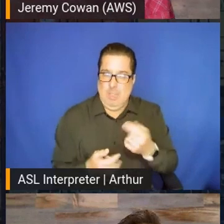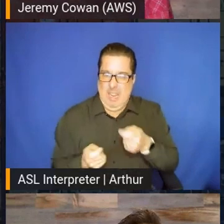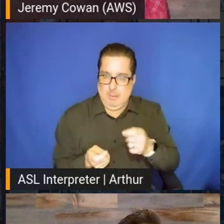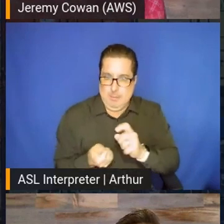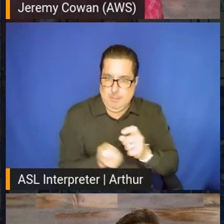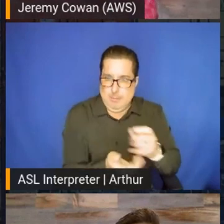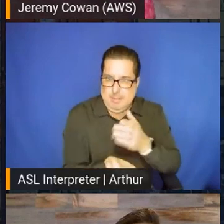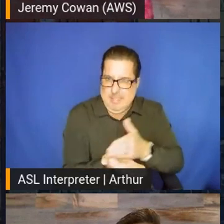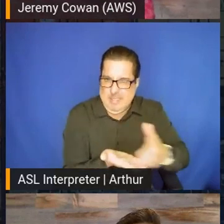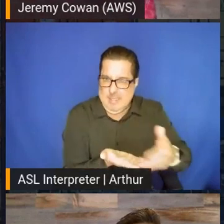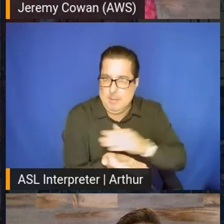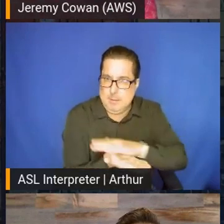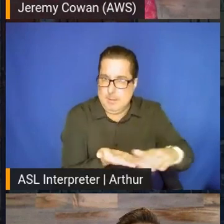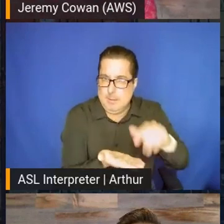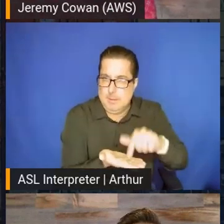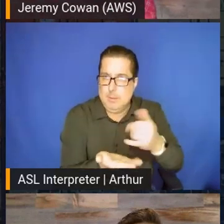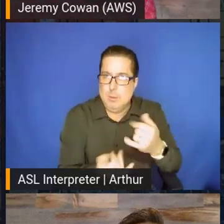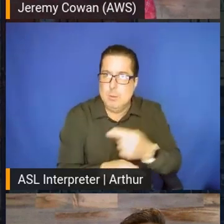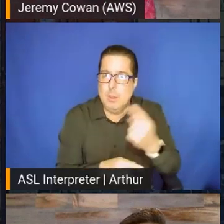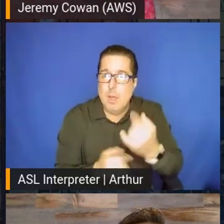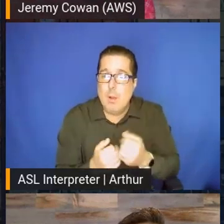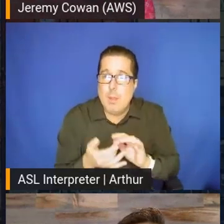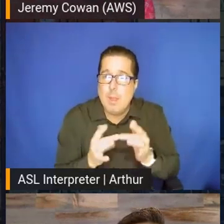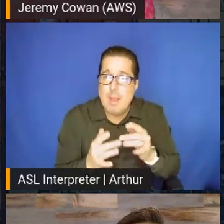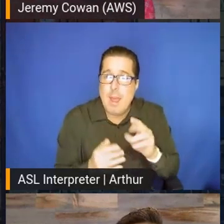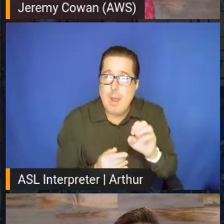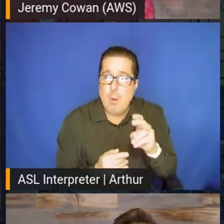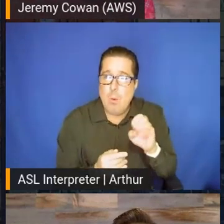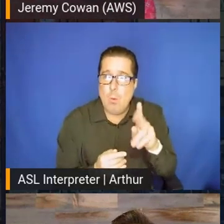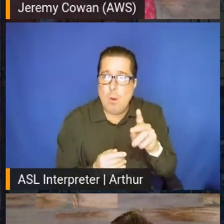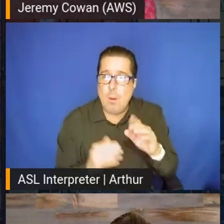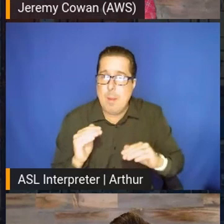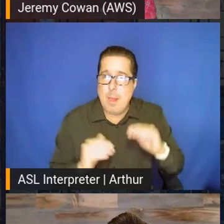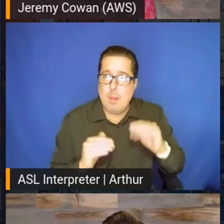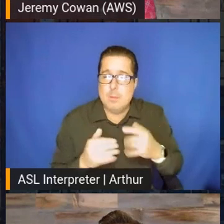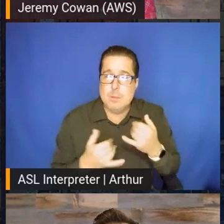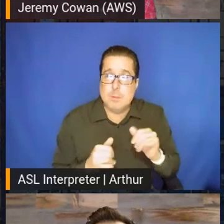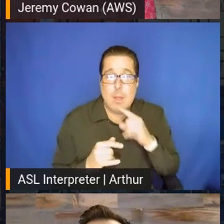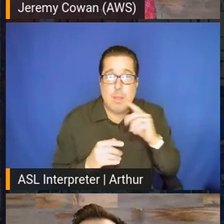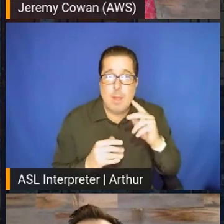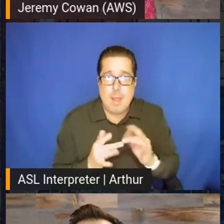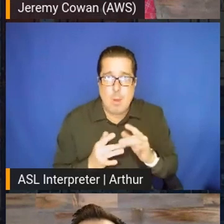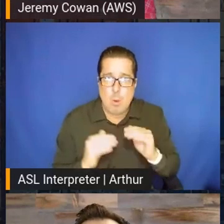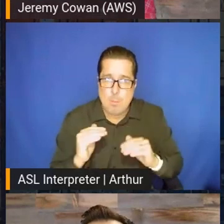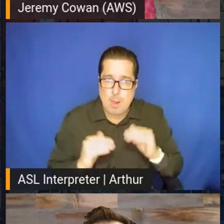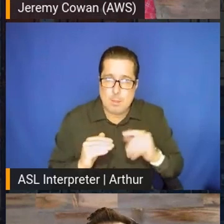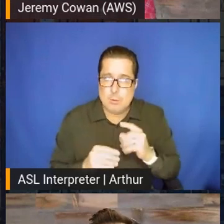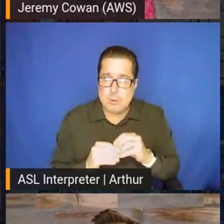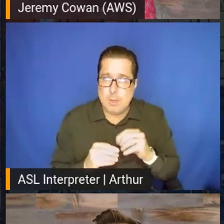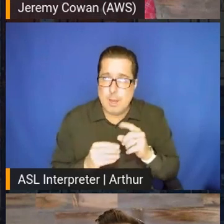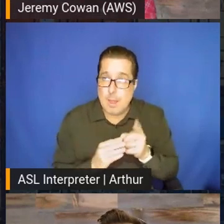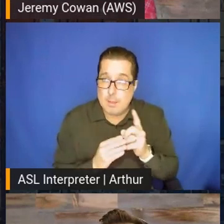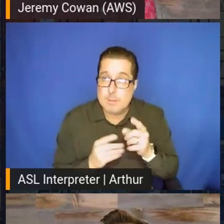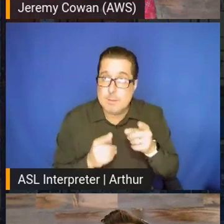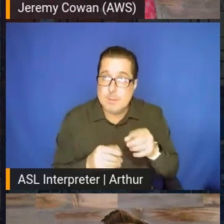Kubernetes API server is front-end by a network load balancer, and the network load balancer in an instance target